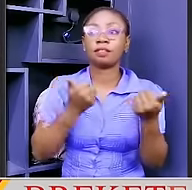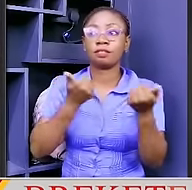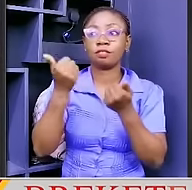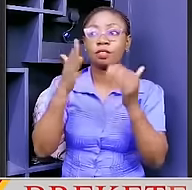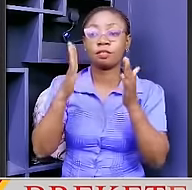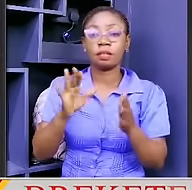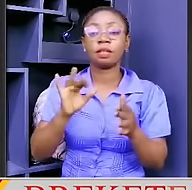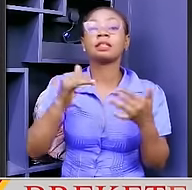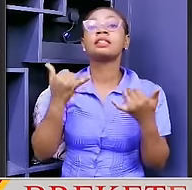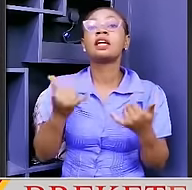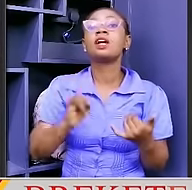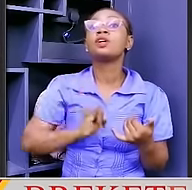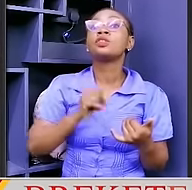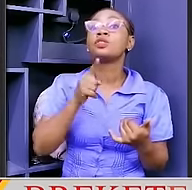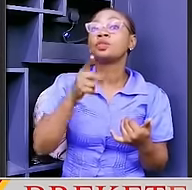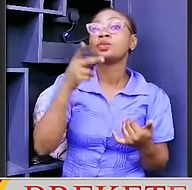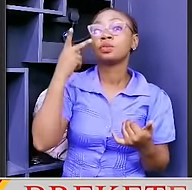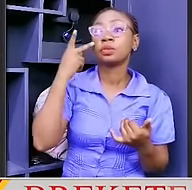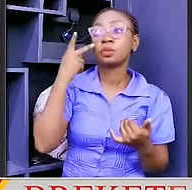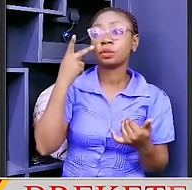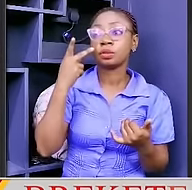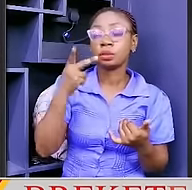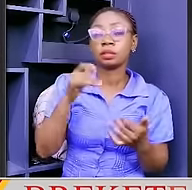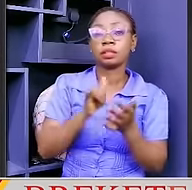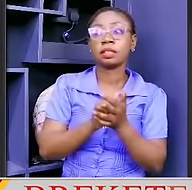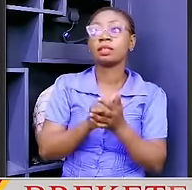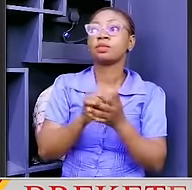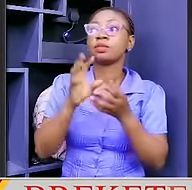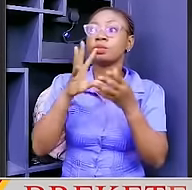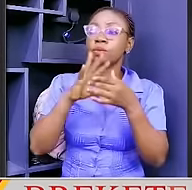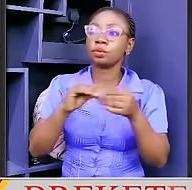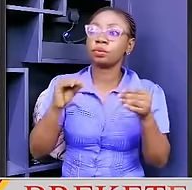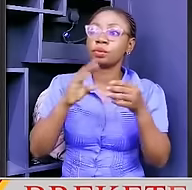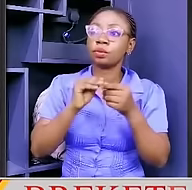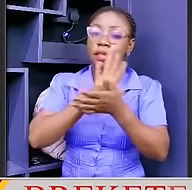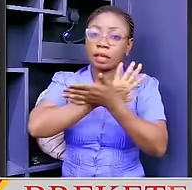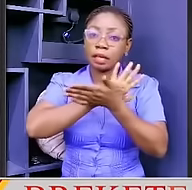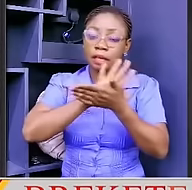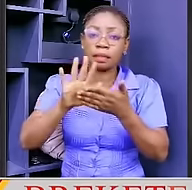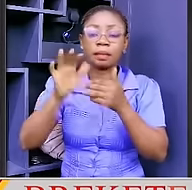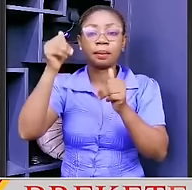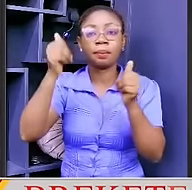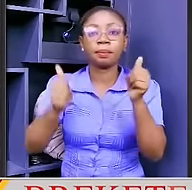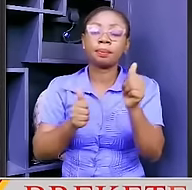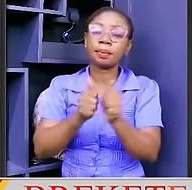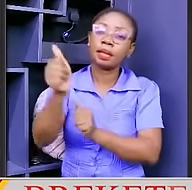see say the story done they clean pass waiting mama talk here.